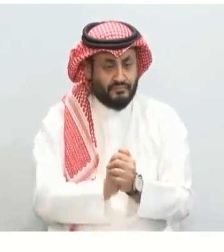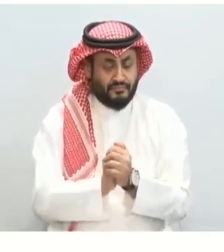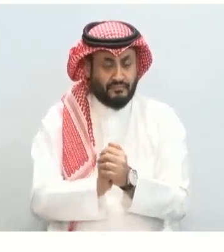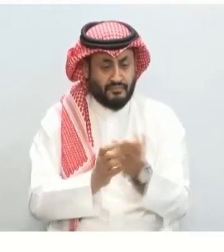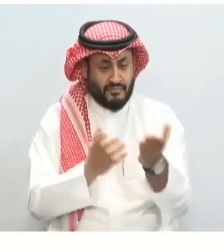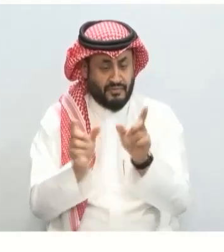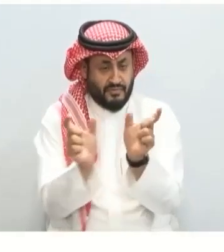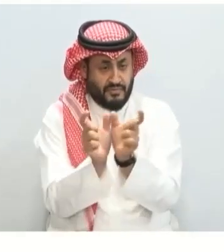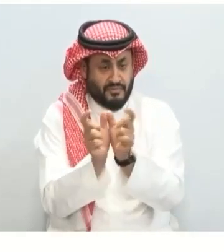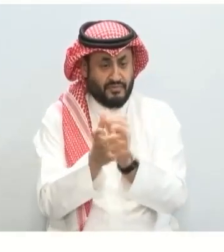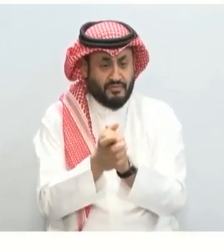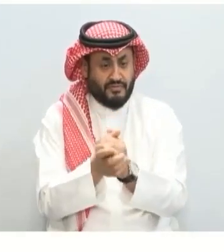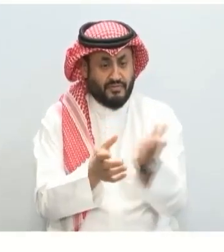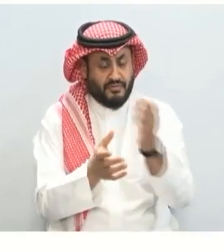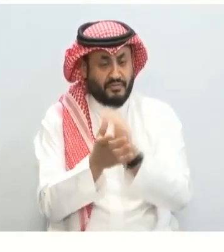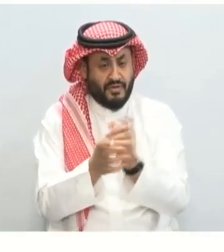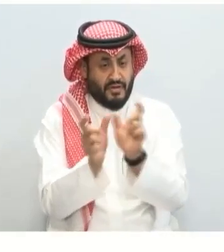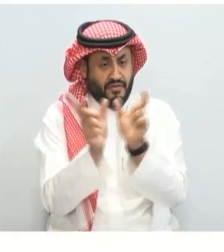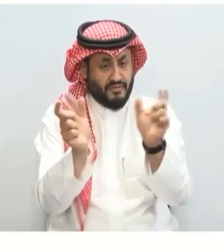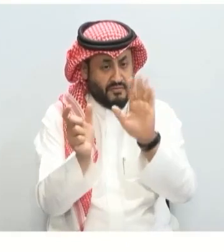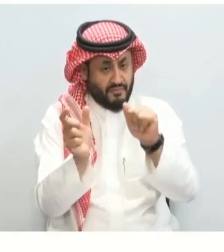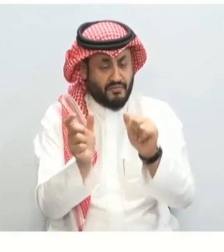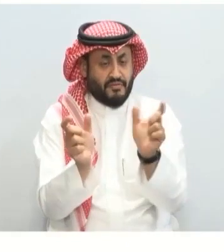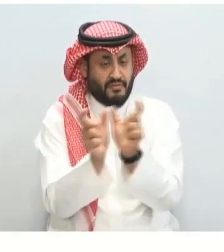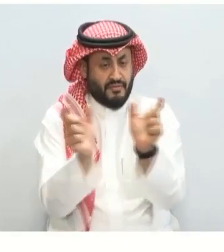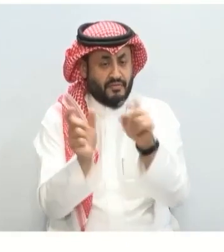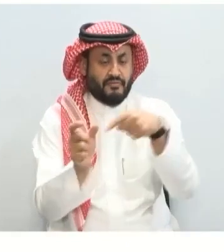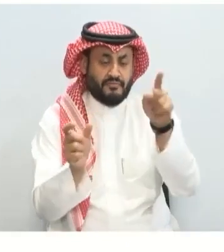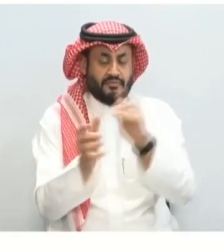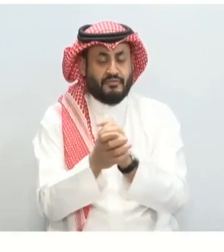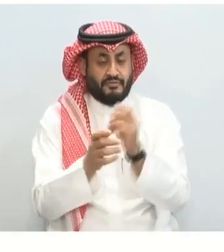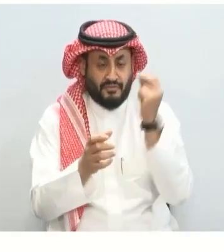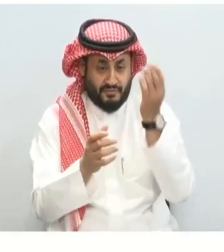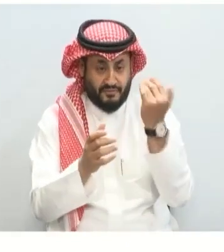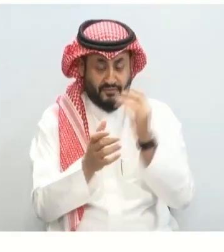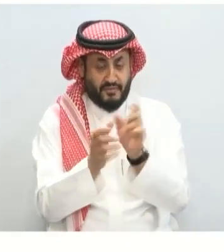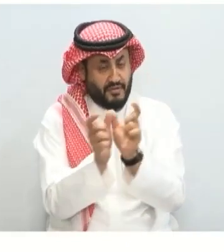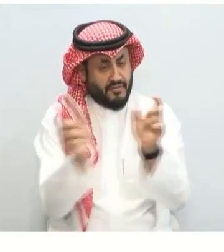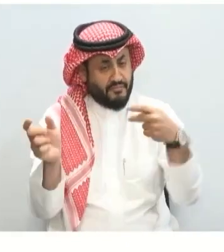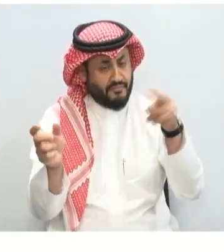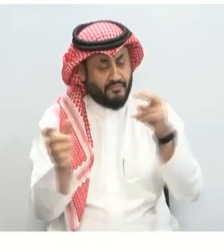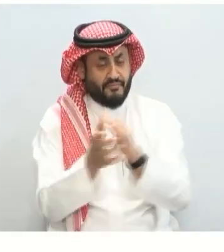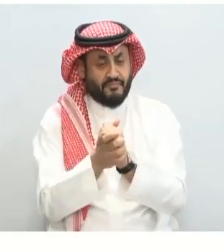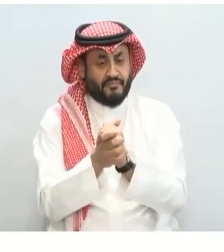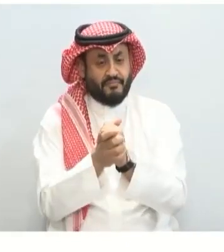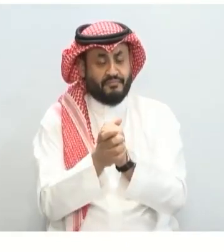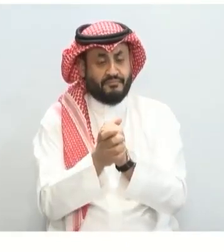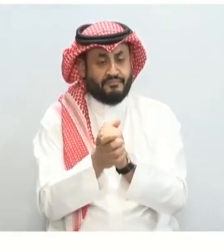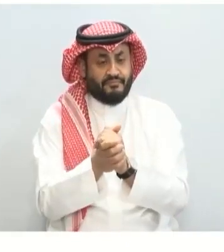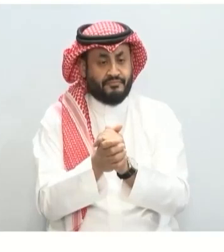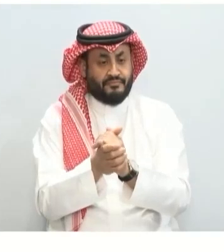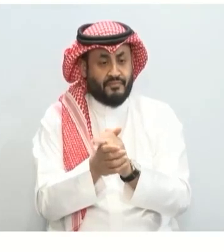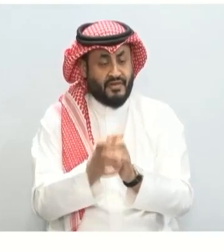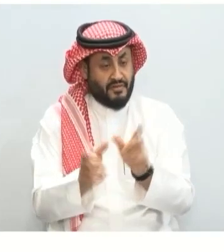on. Also, there are some separable and some are non-separable. Some you can separate them and put the noun or